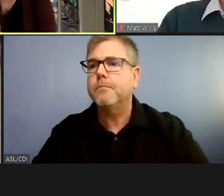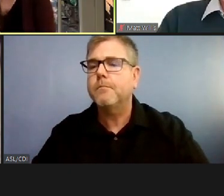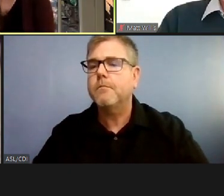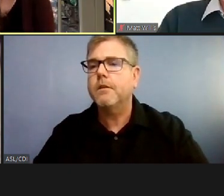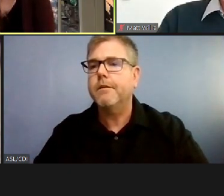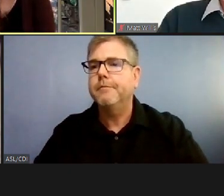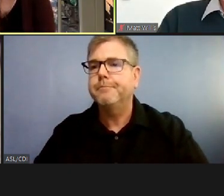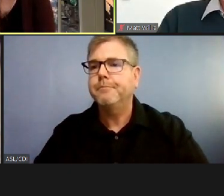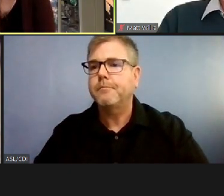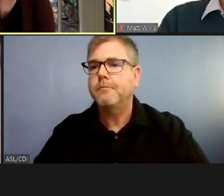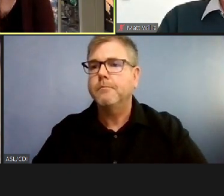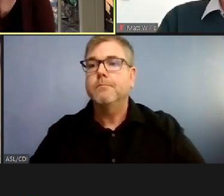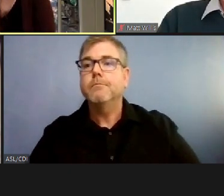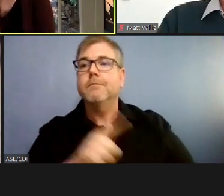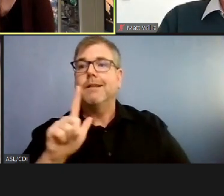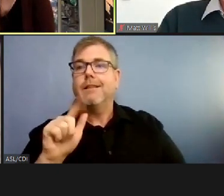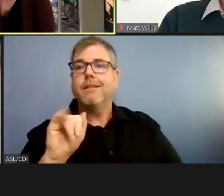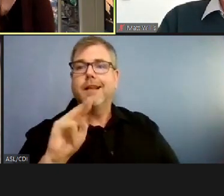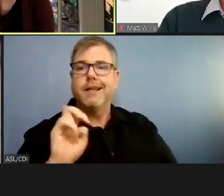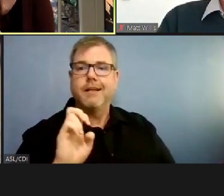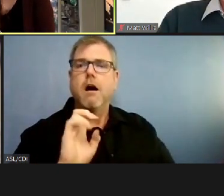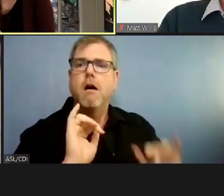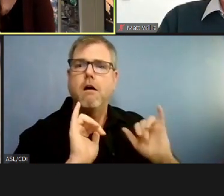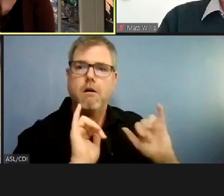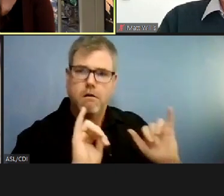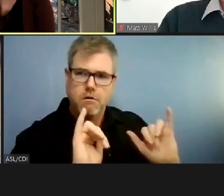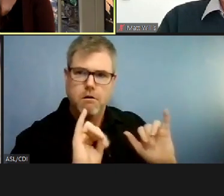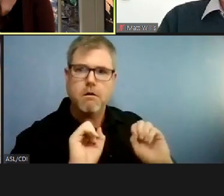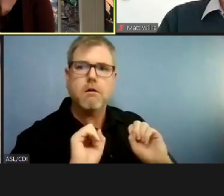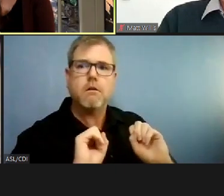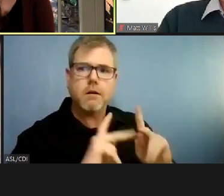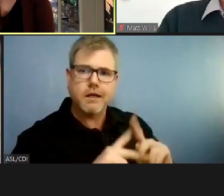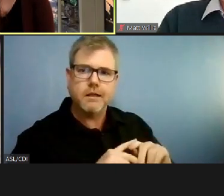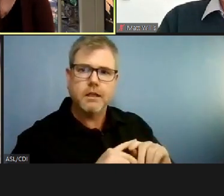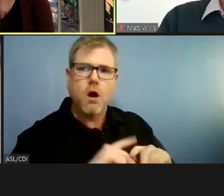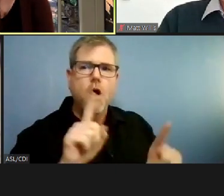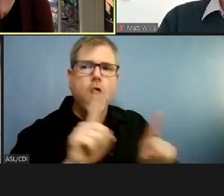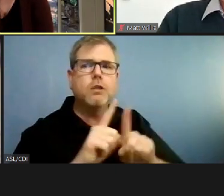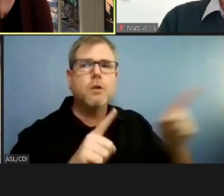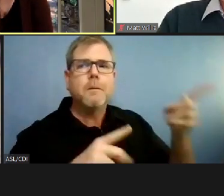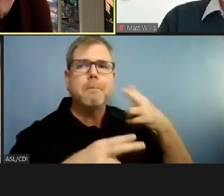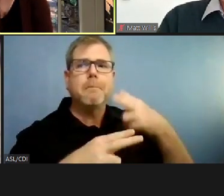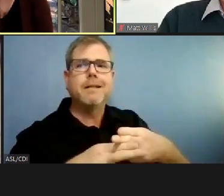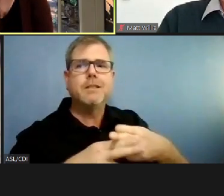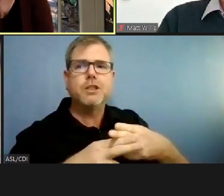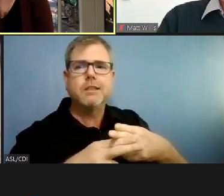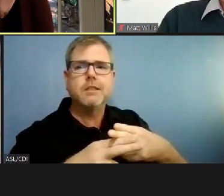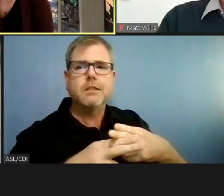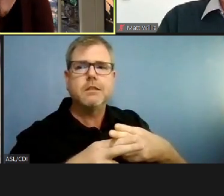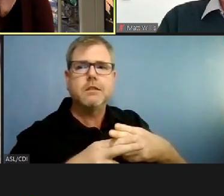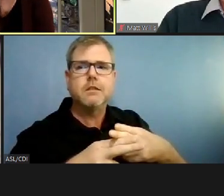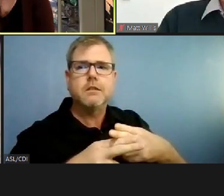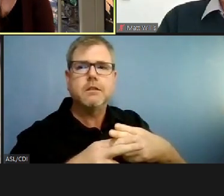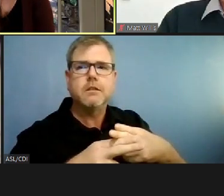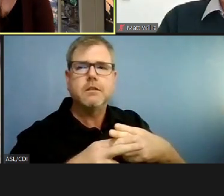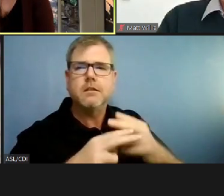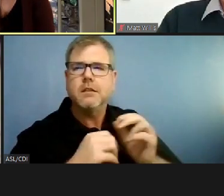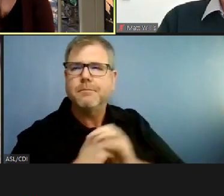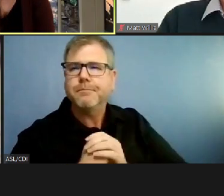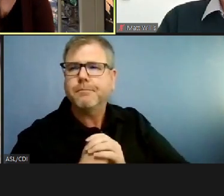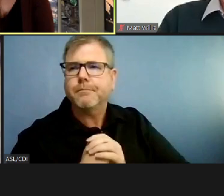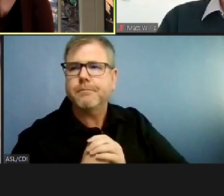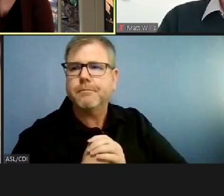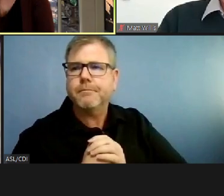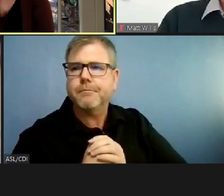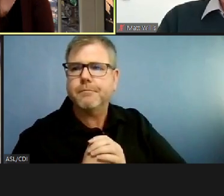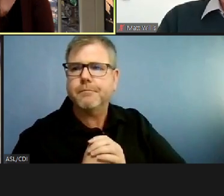Dr. Willis mentioned an equitable lens on this process. And we have a question specifically asking about some of our most impacted community members,